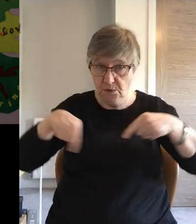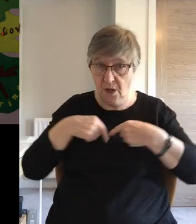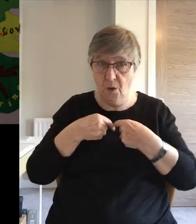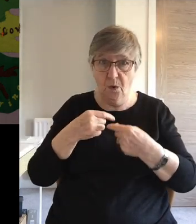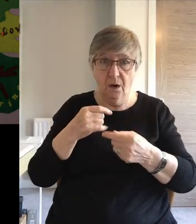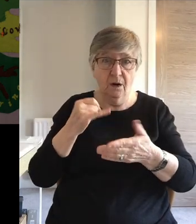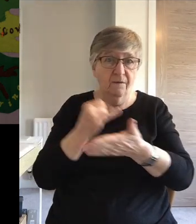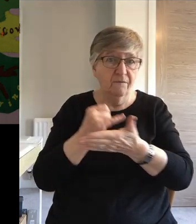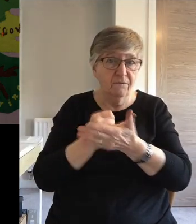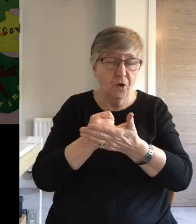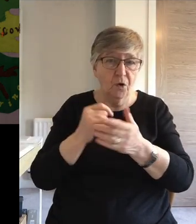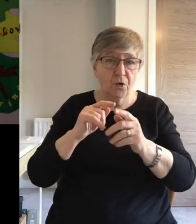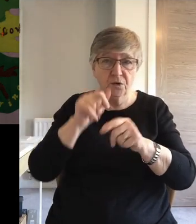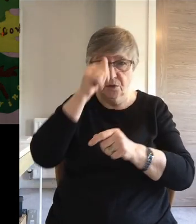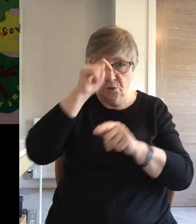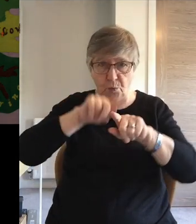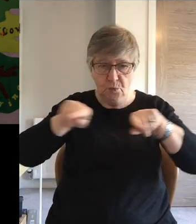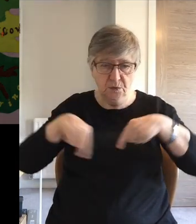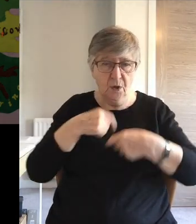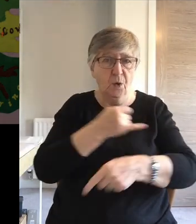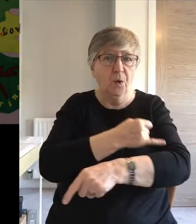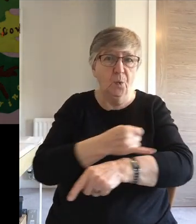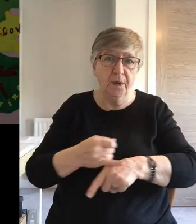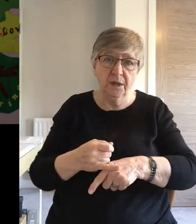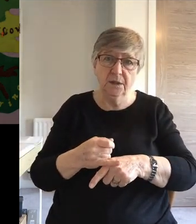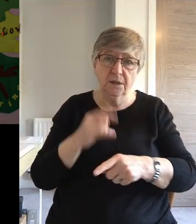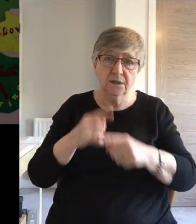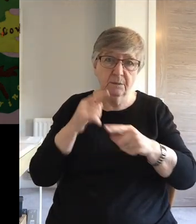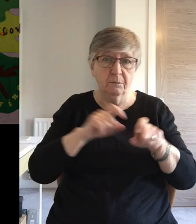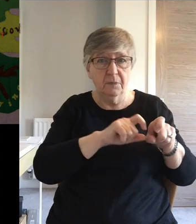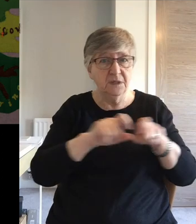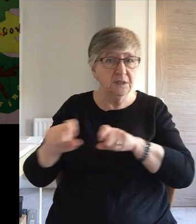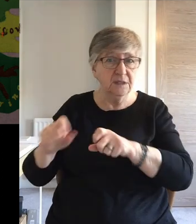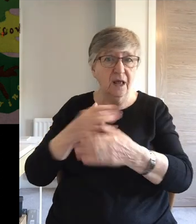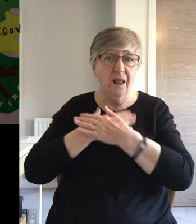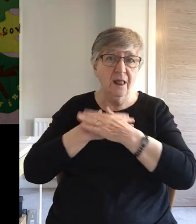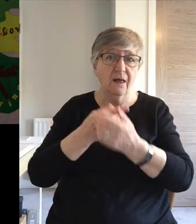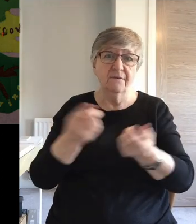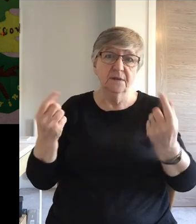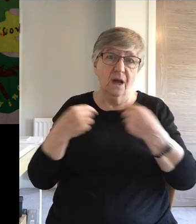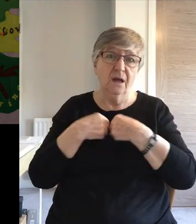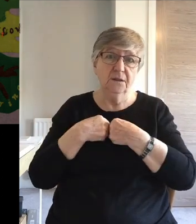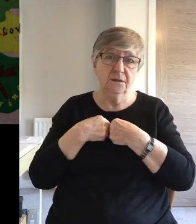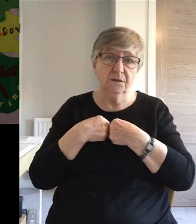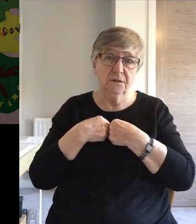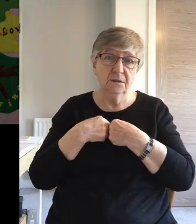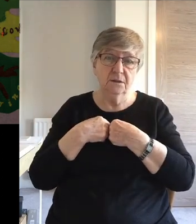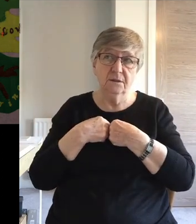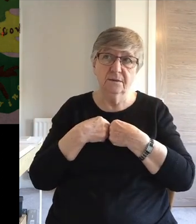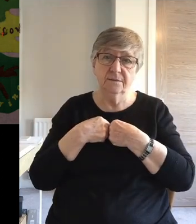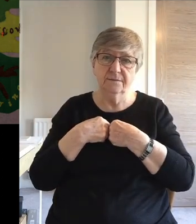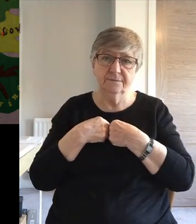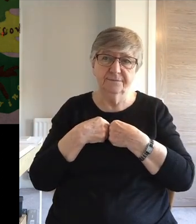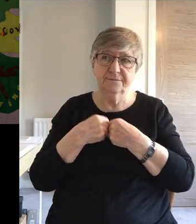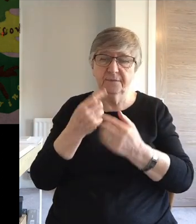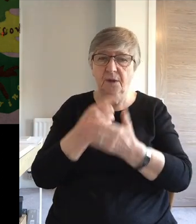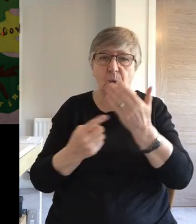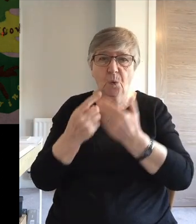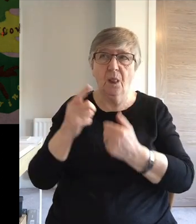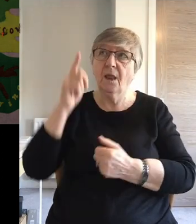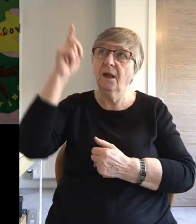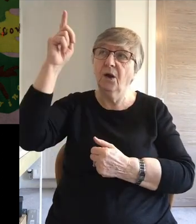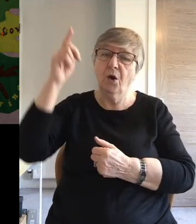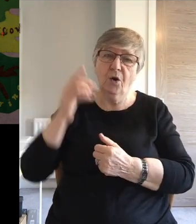our weaknesses, who has seen all our sin, but still loves us and still loves